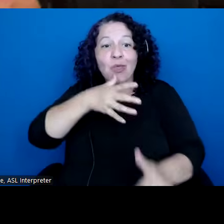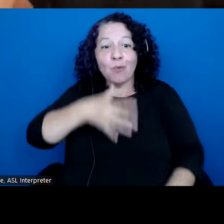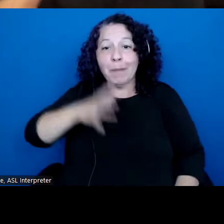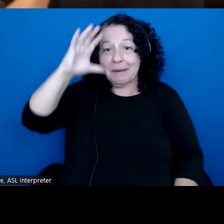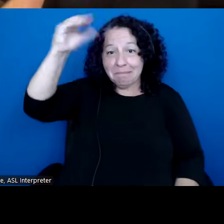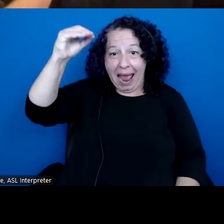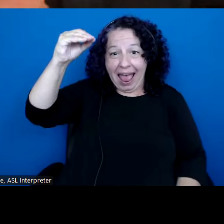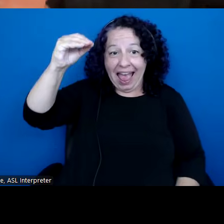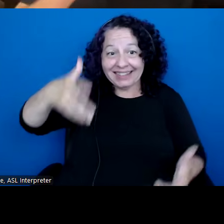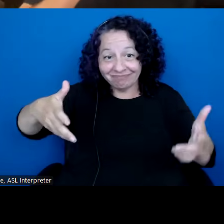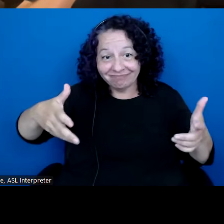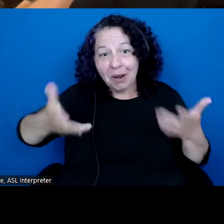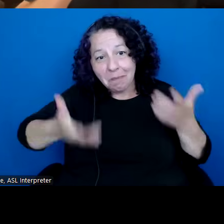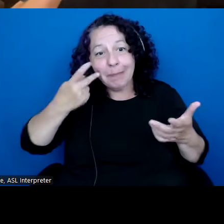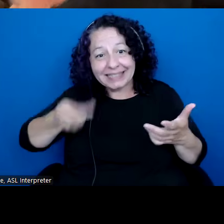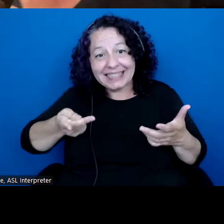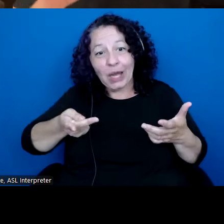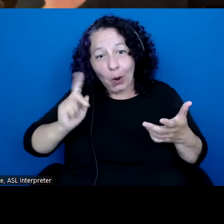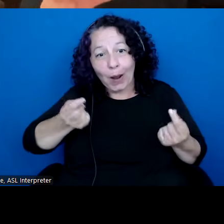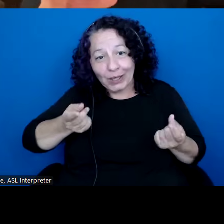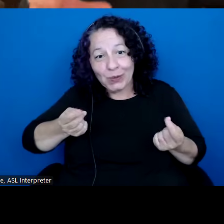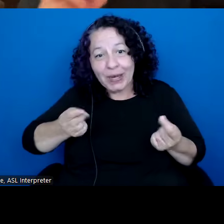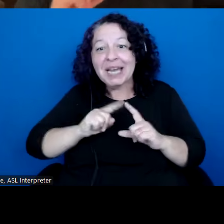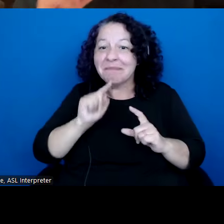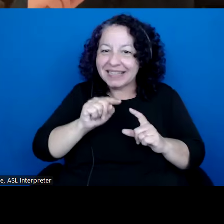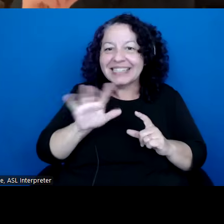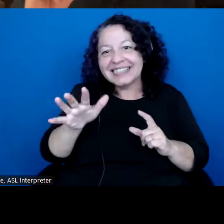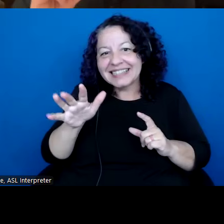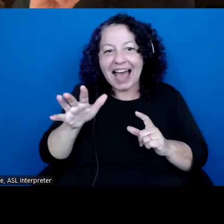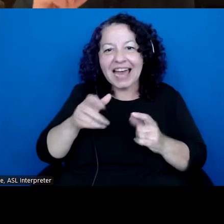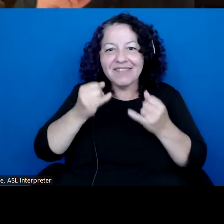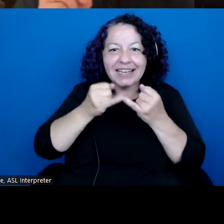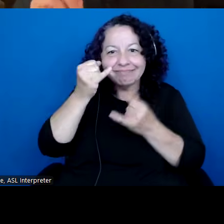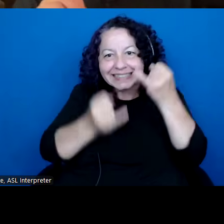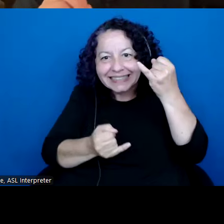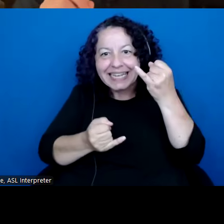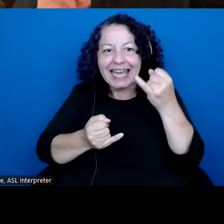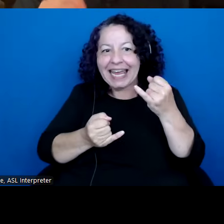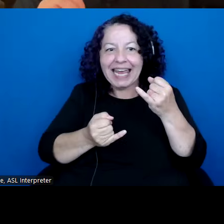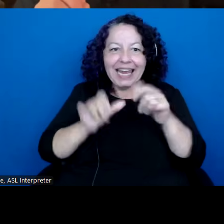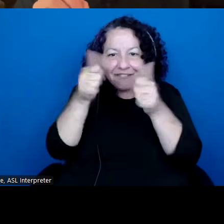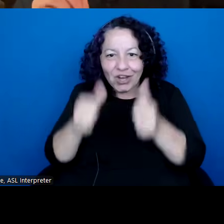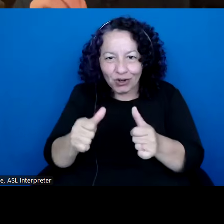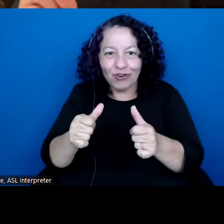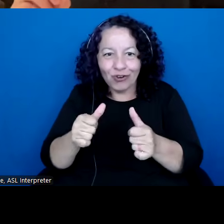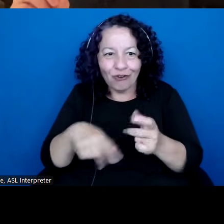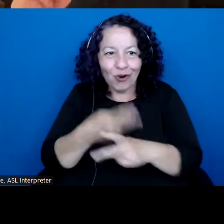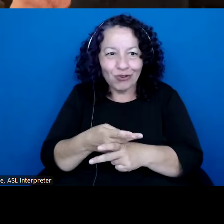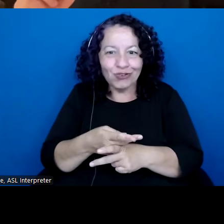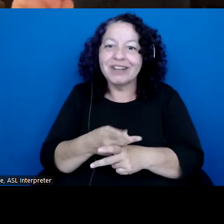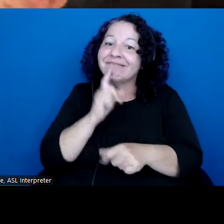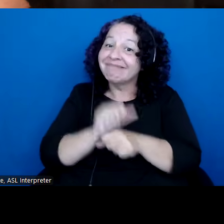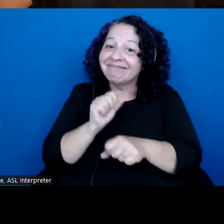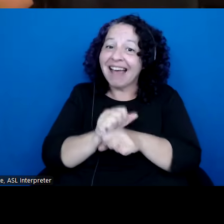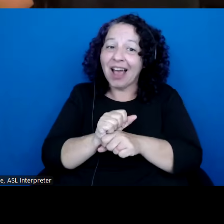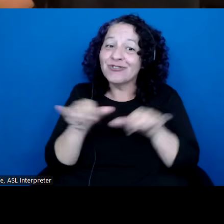man. You can probably see what's going on, but this is kind of a stick figure version of a scene that's actually